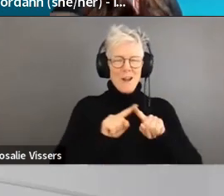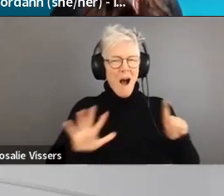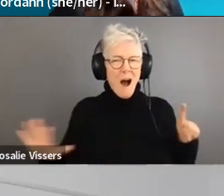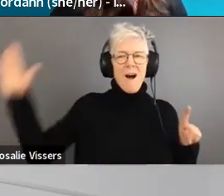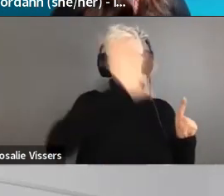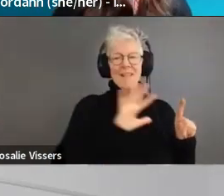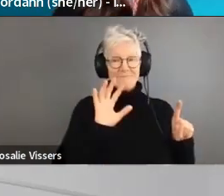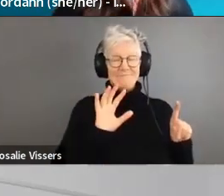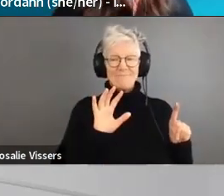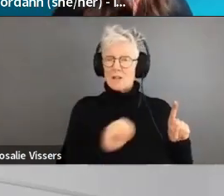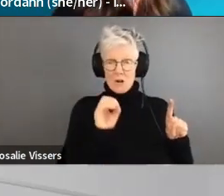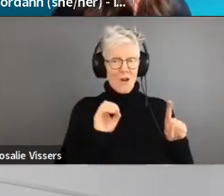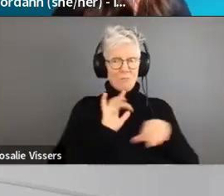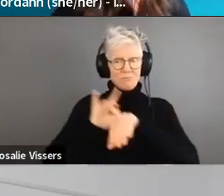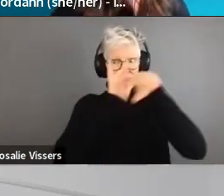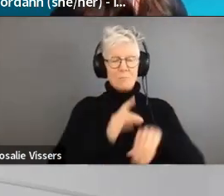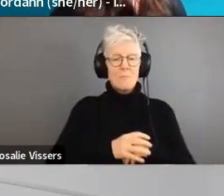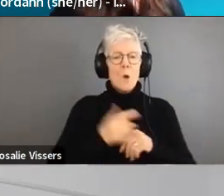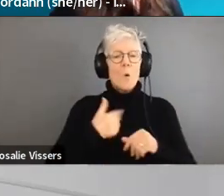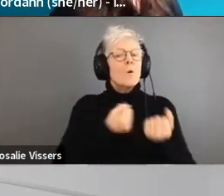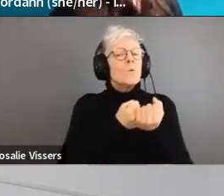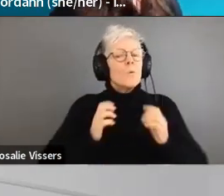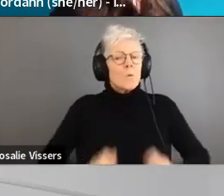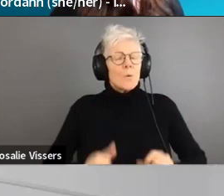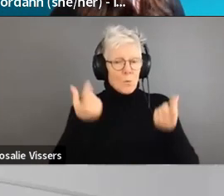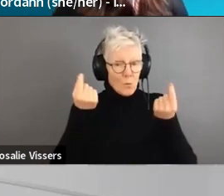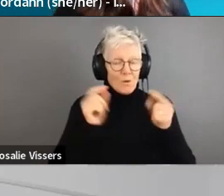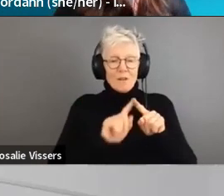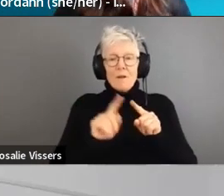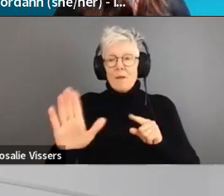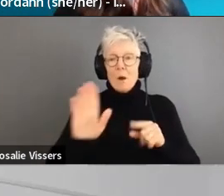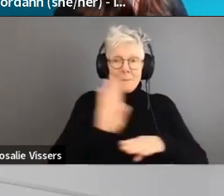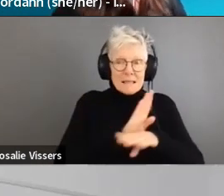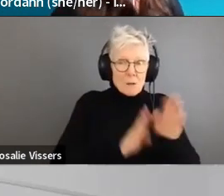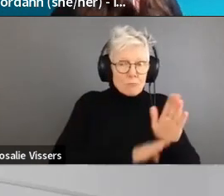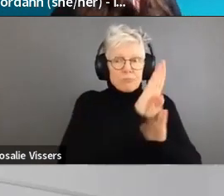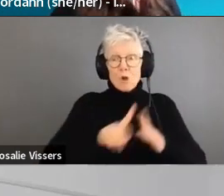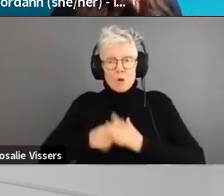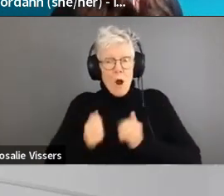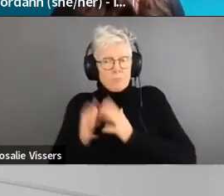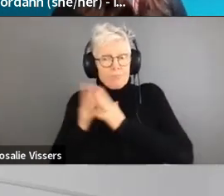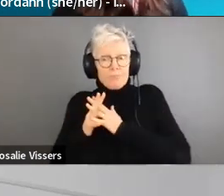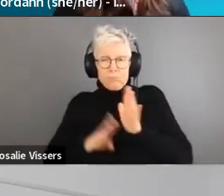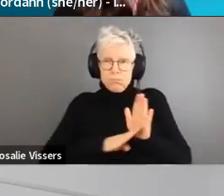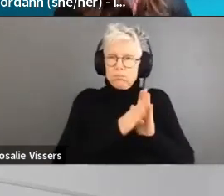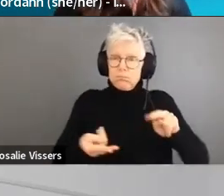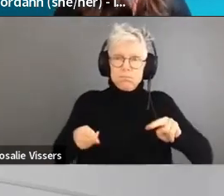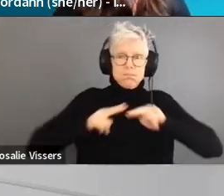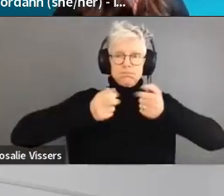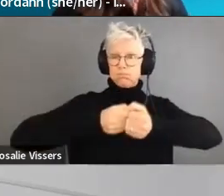throughout Ontario. We work with our clients, supporting them through multiple stages of business growth, from startup to scale up, with lots of